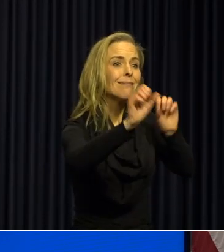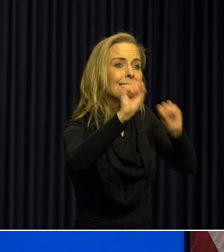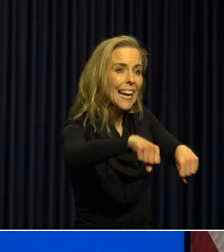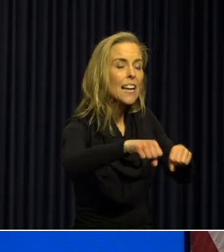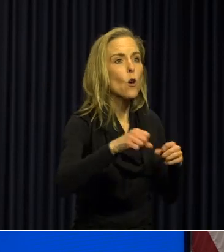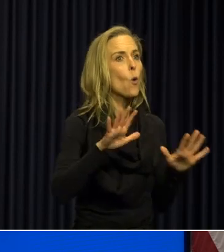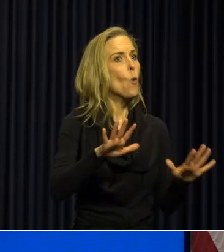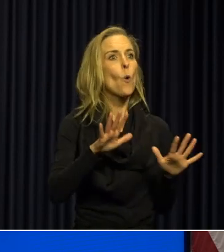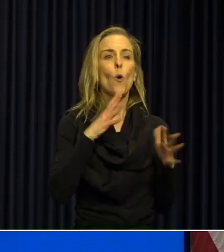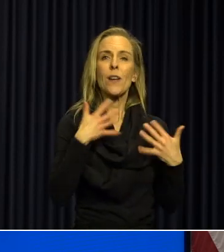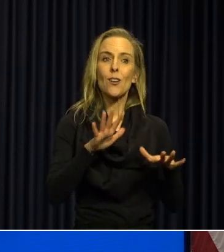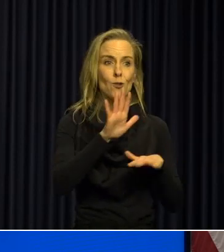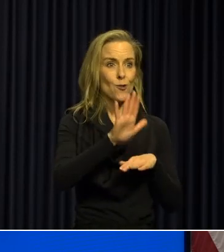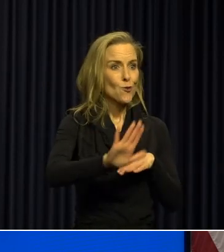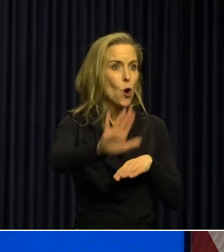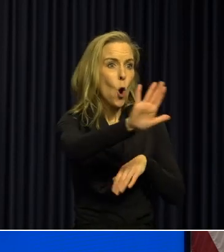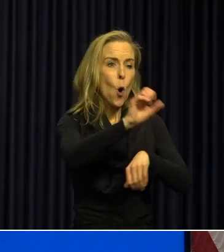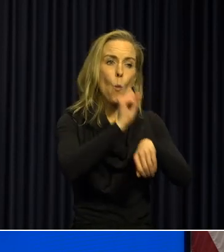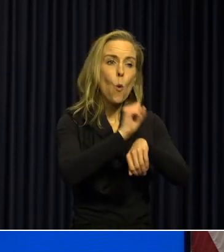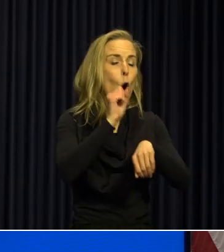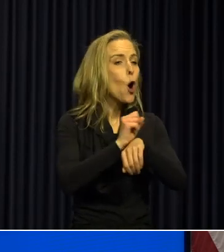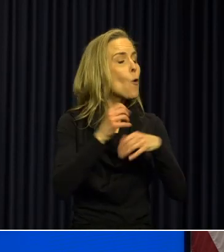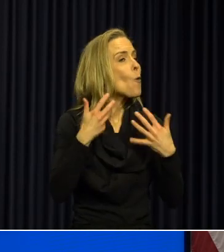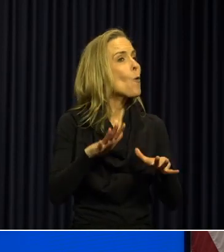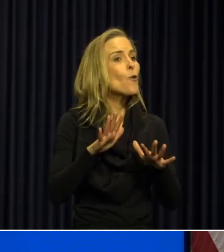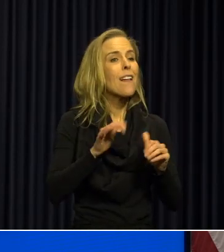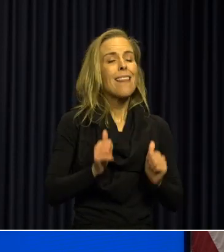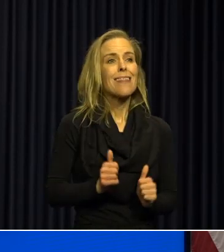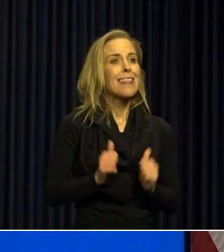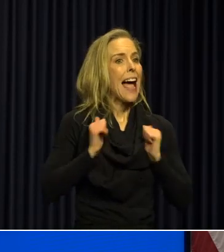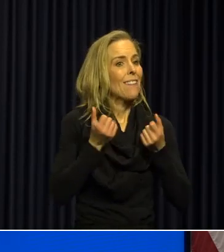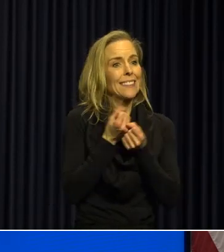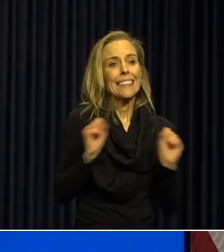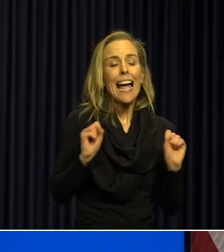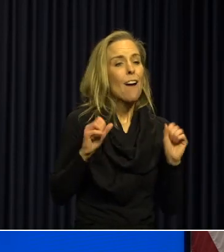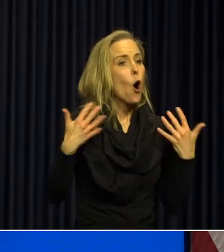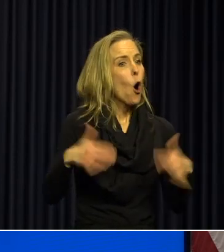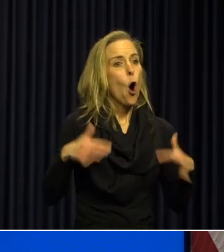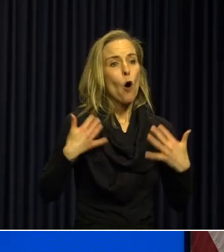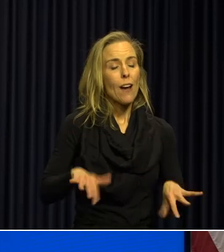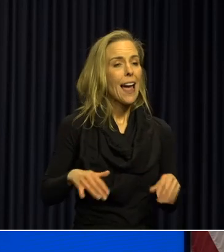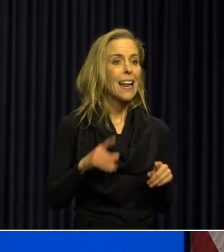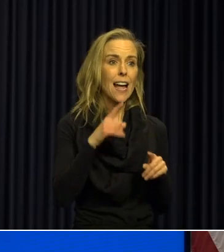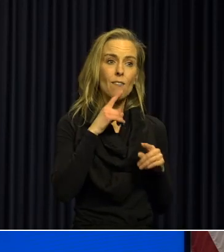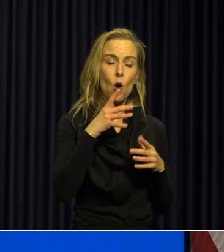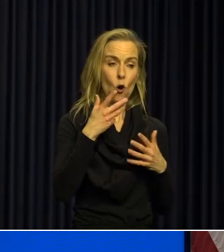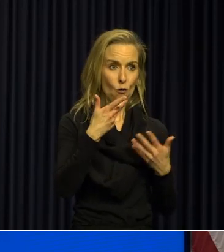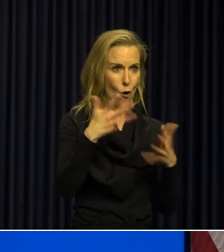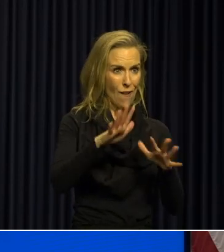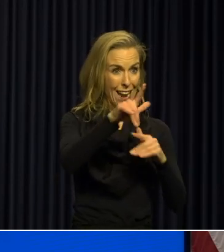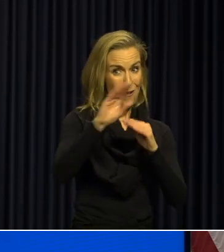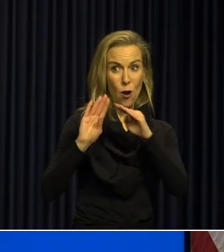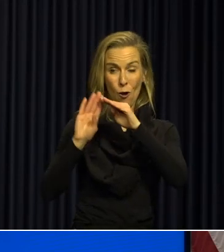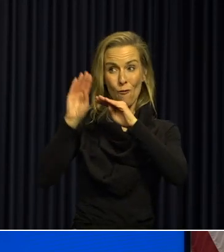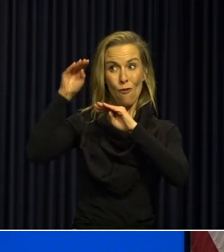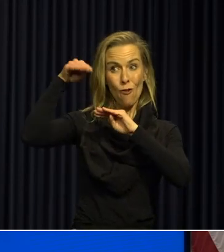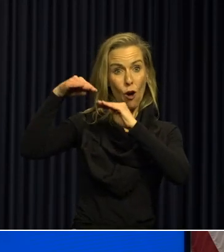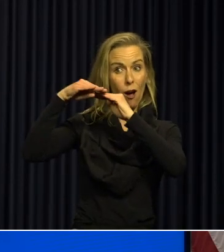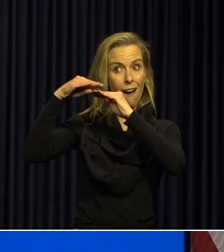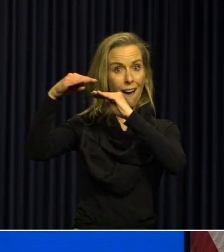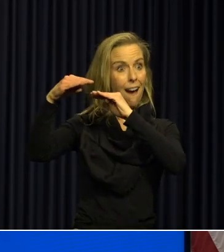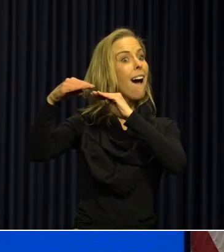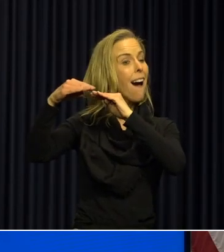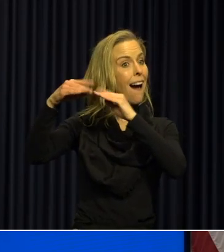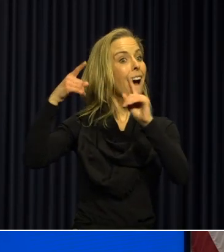saved countless, I believe thousands of lives already. You have not only flattened the curve, you have plateaued it, which I guess is